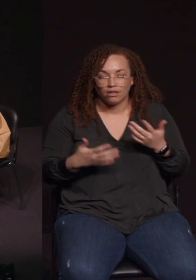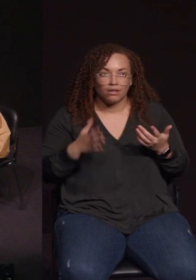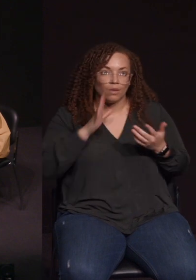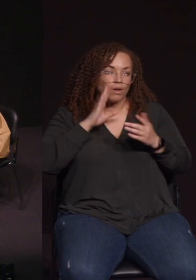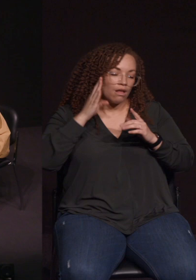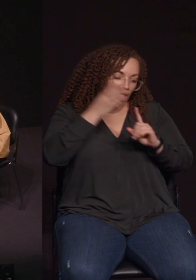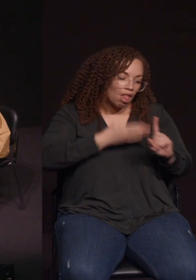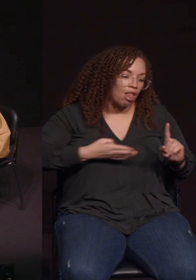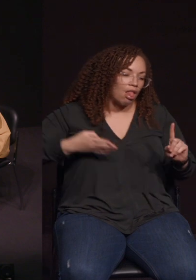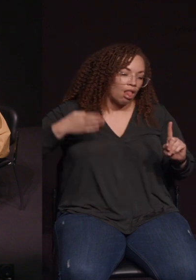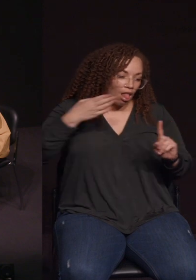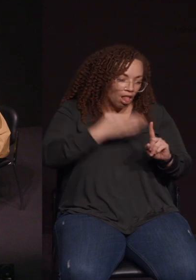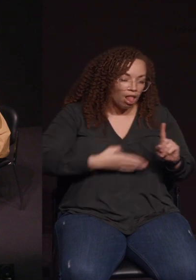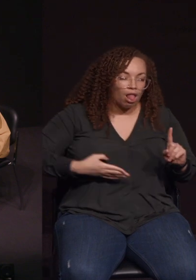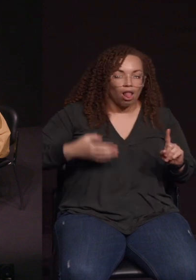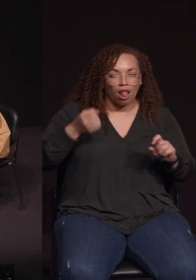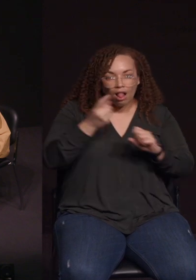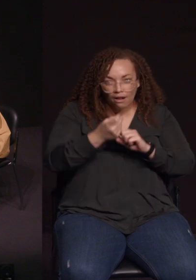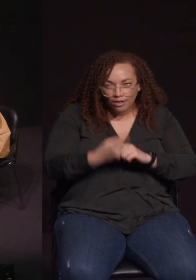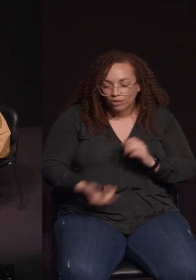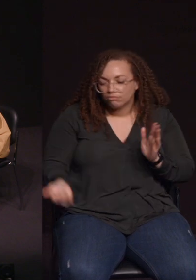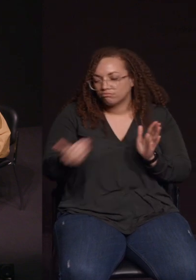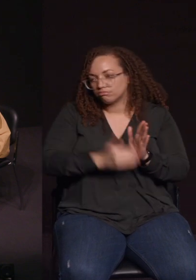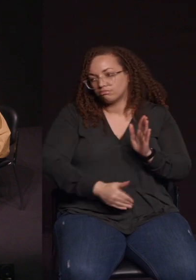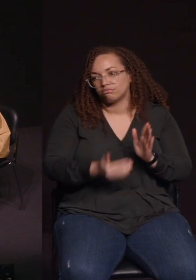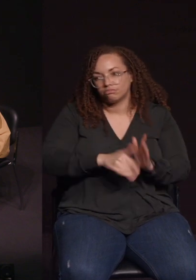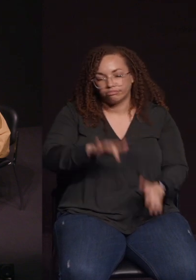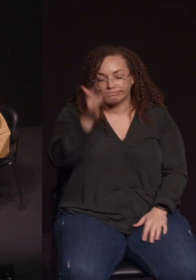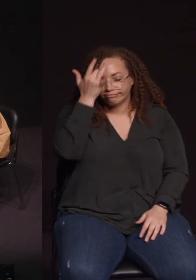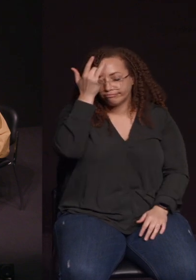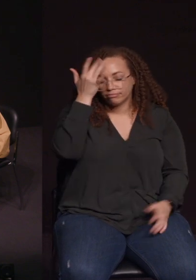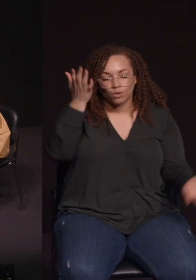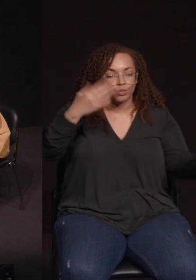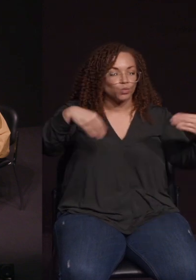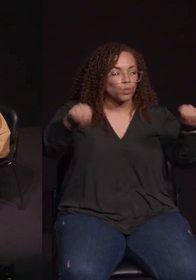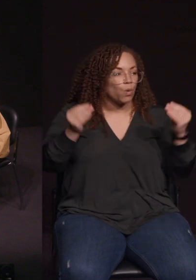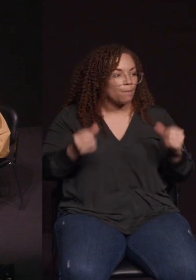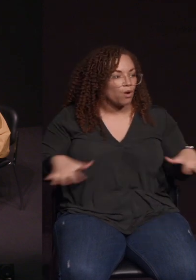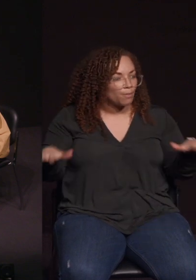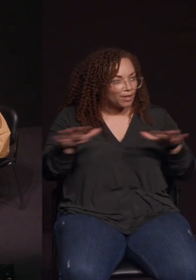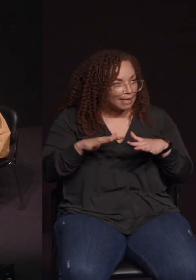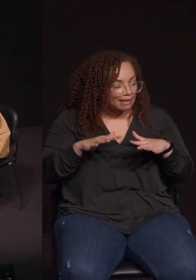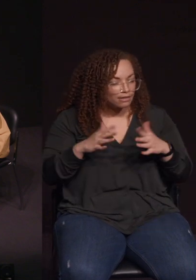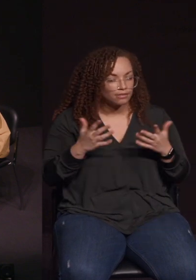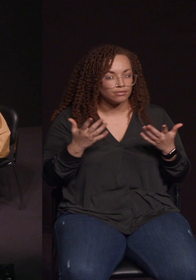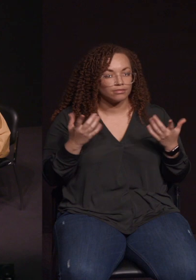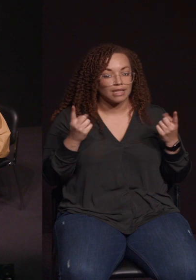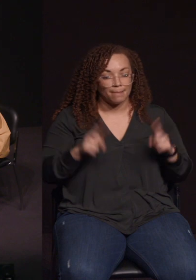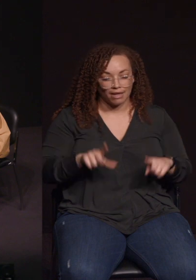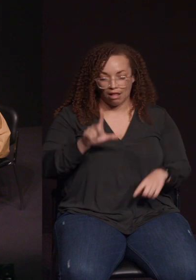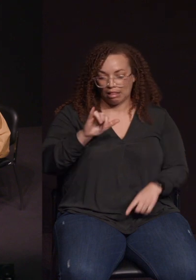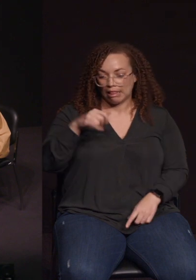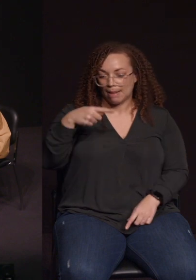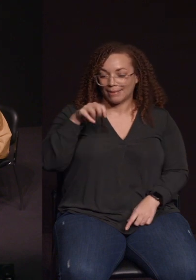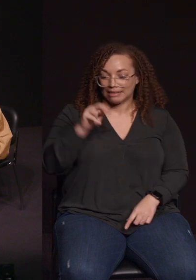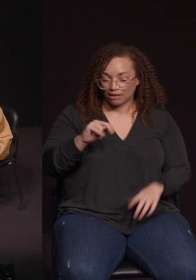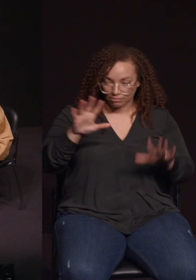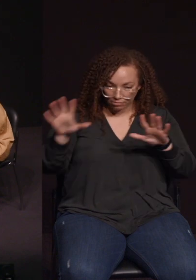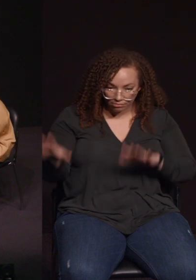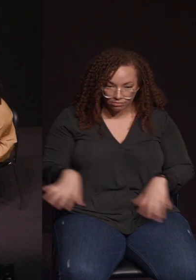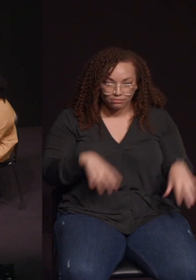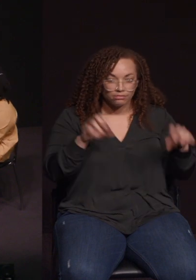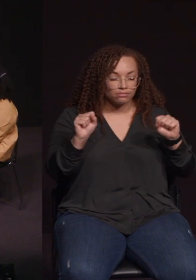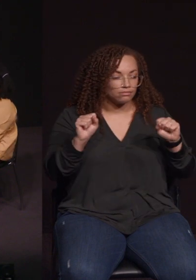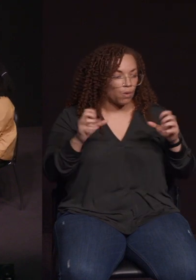back every year over and over again." So he sold the property, and Lipton has owned it probably since the beginning,